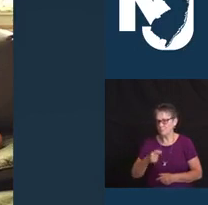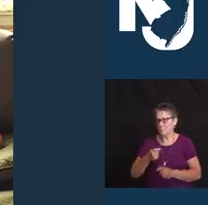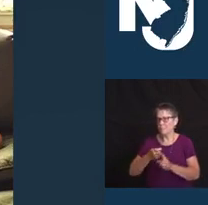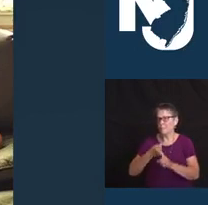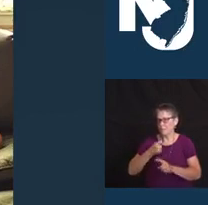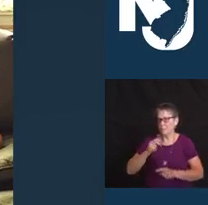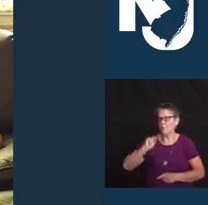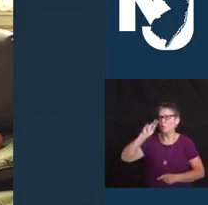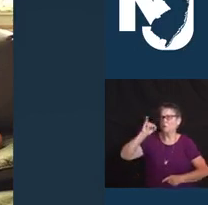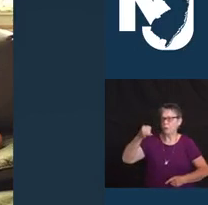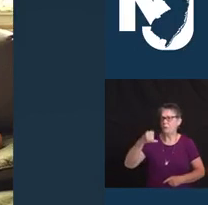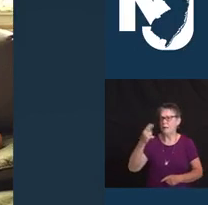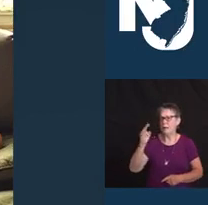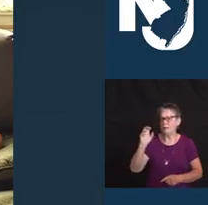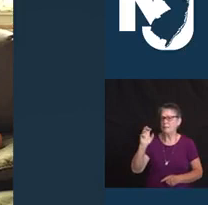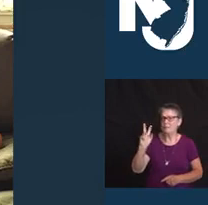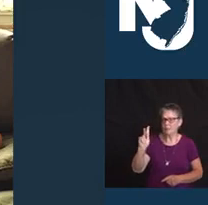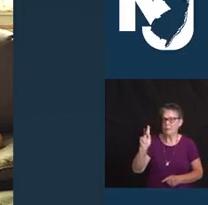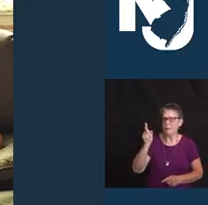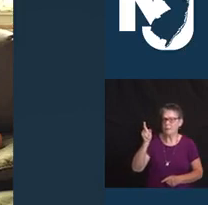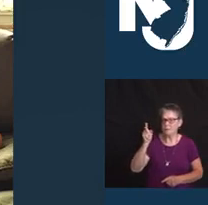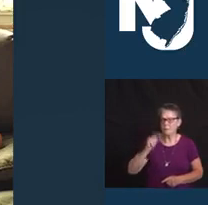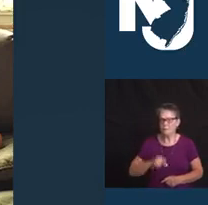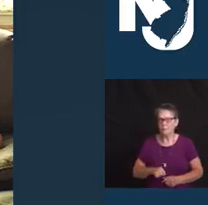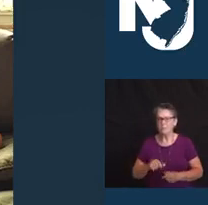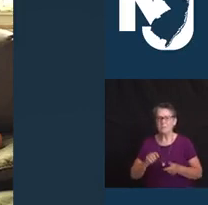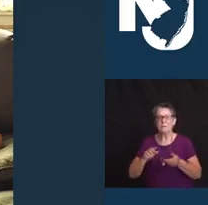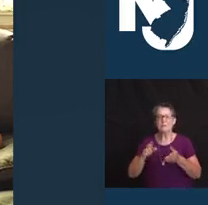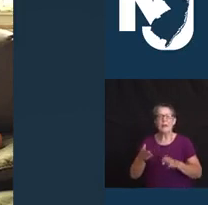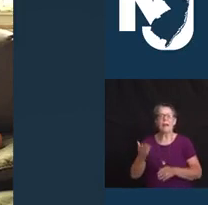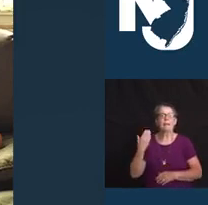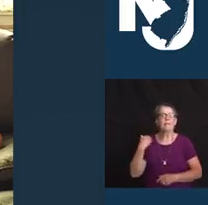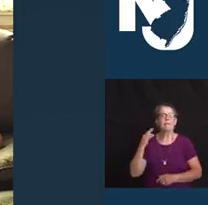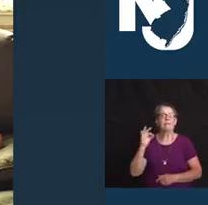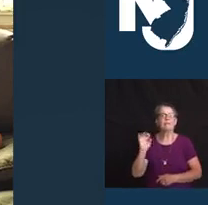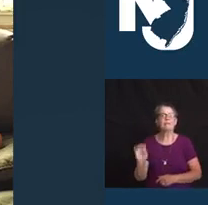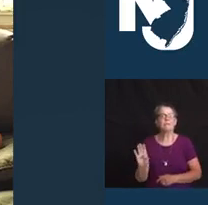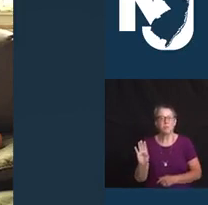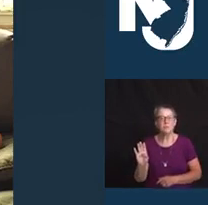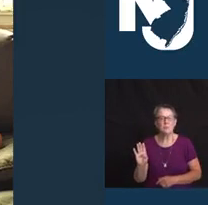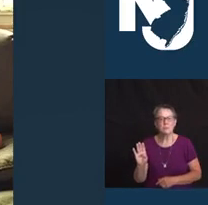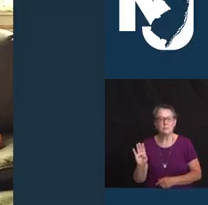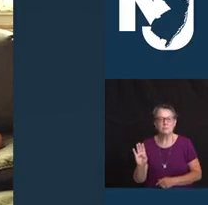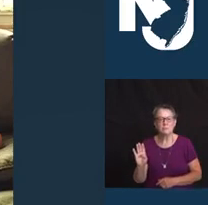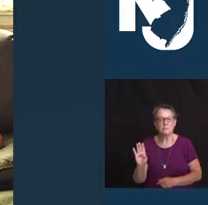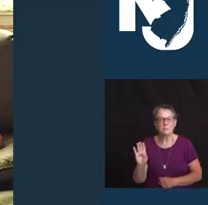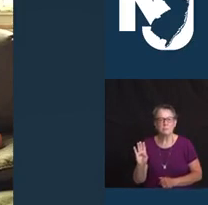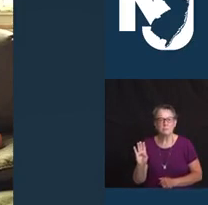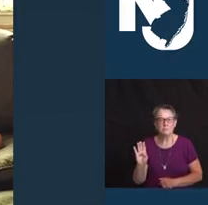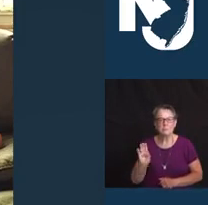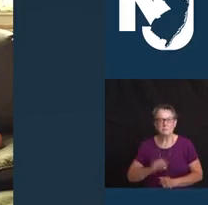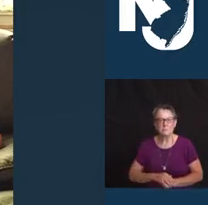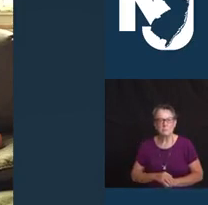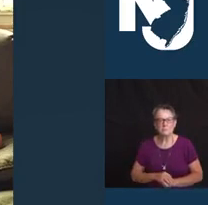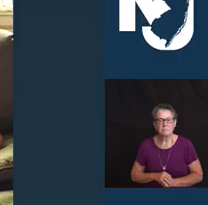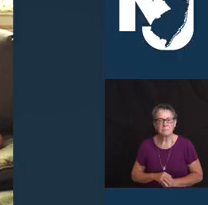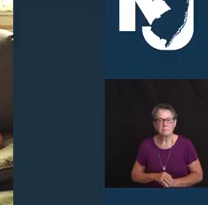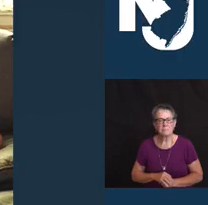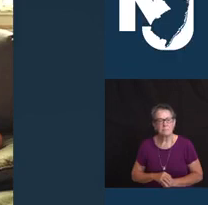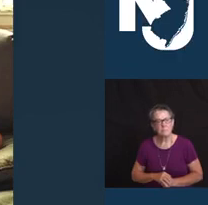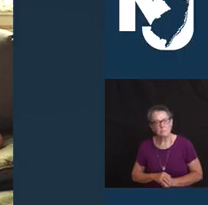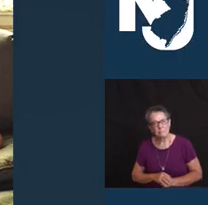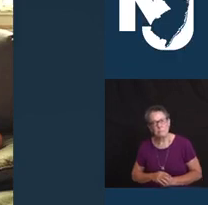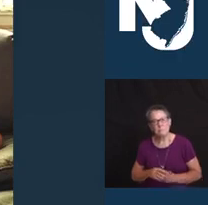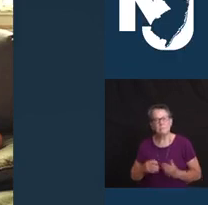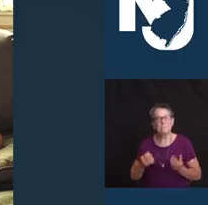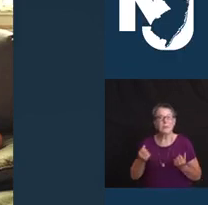on February 4th, and who had also been a longtime resident of Jefferson Township in Morris County. A lot of folks in